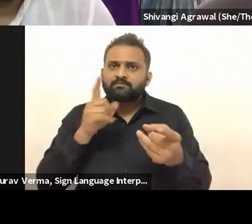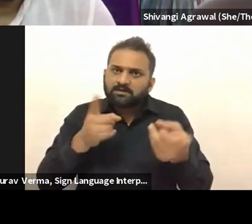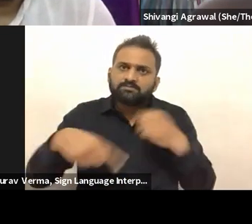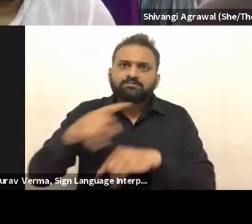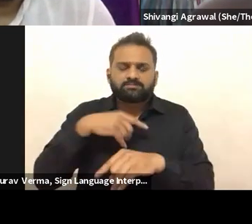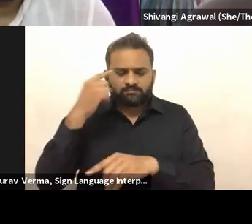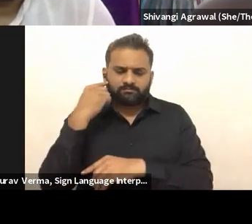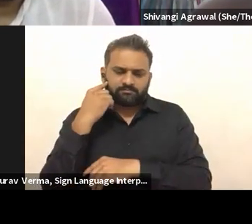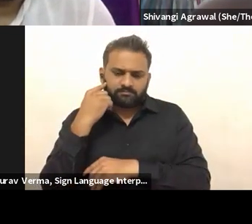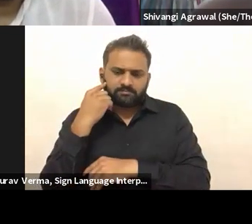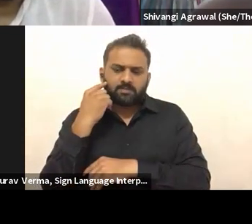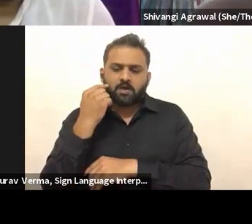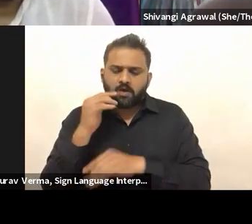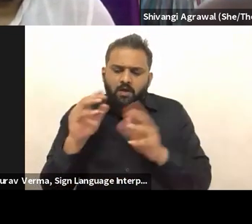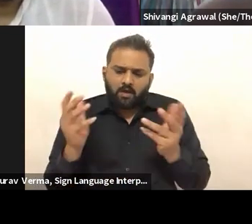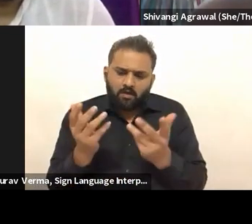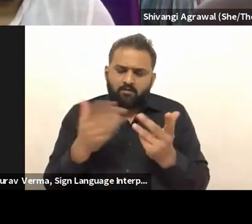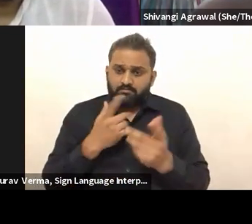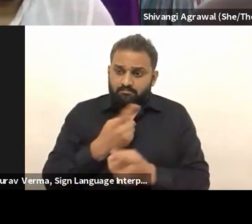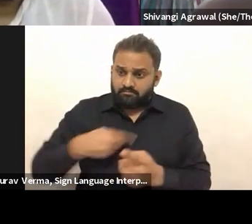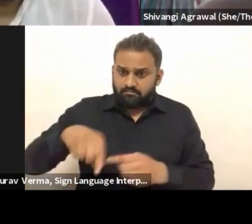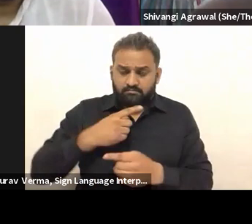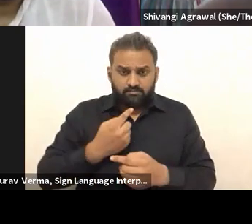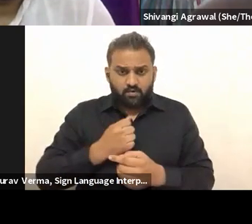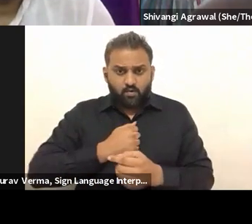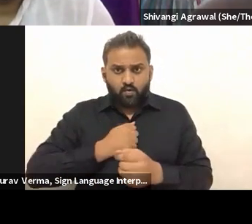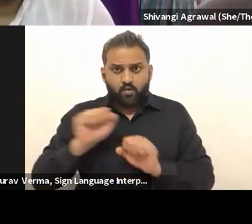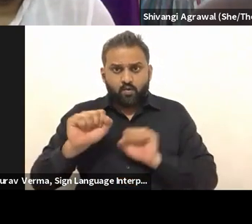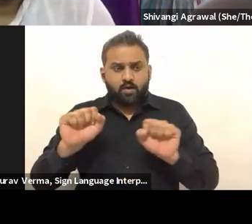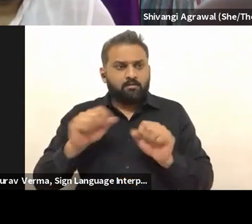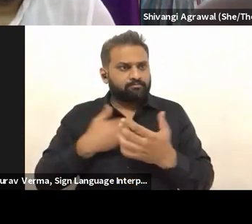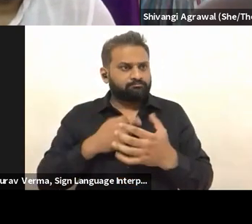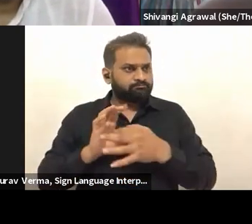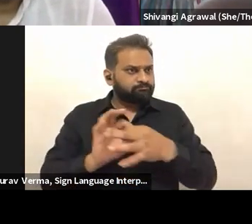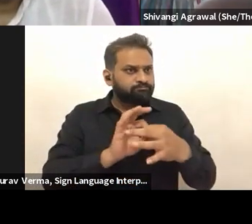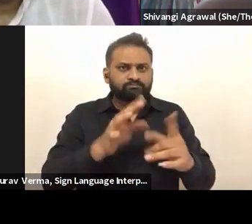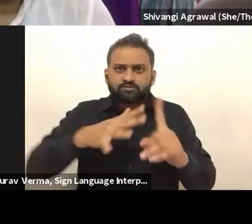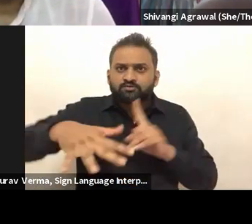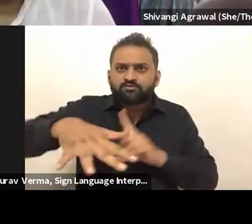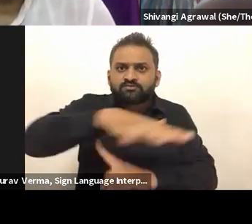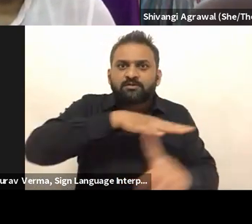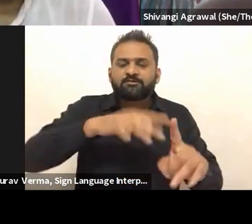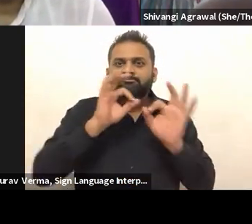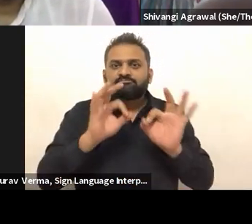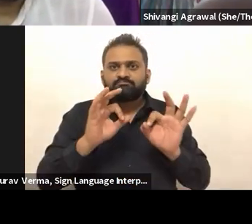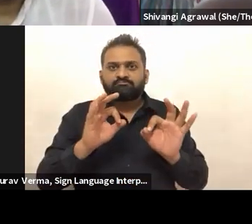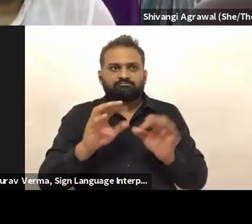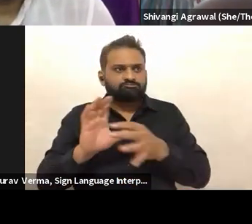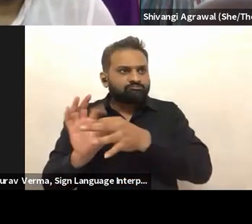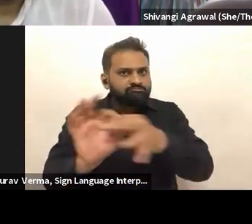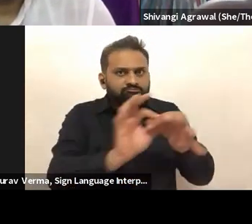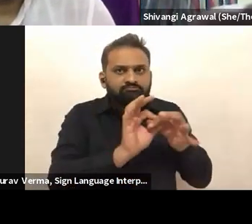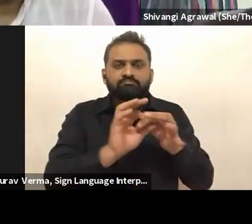how we will make ourselves a better place, a better society, more collective, more useful,